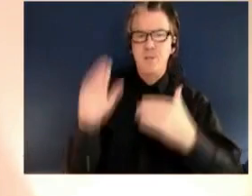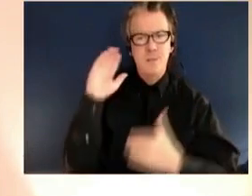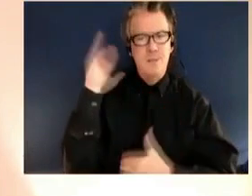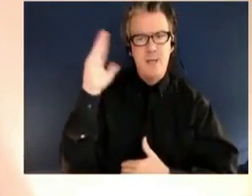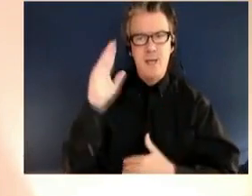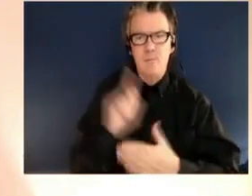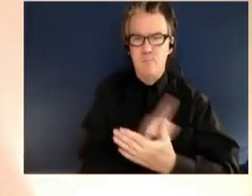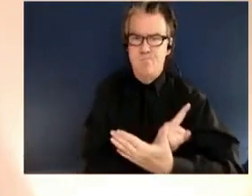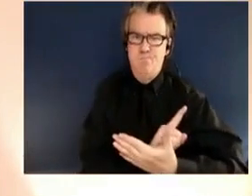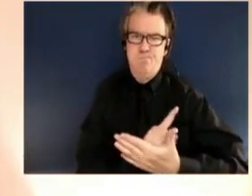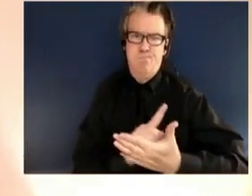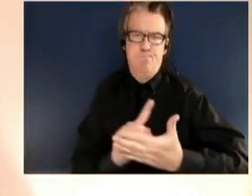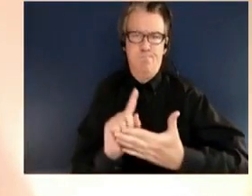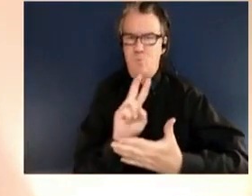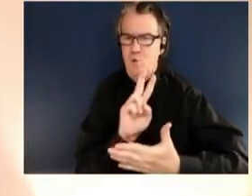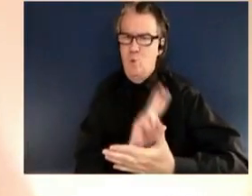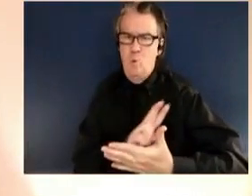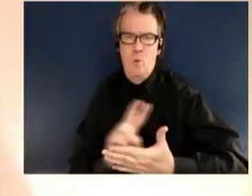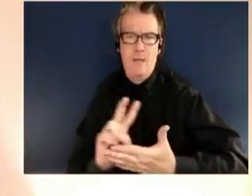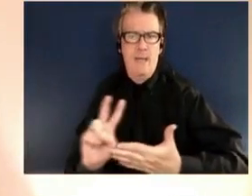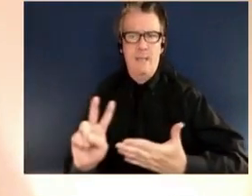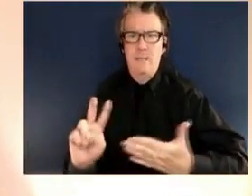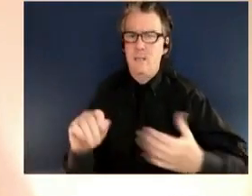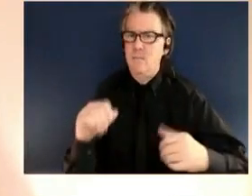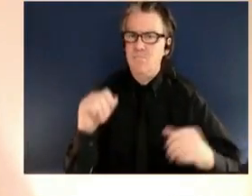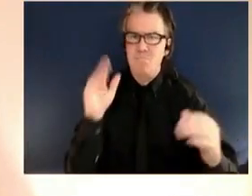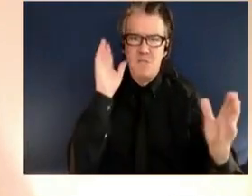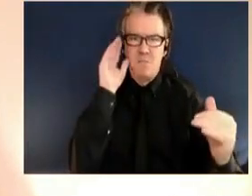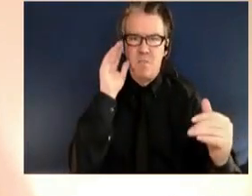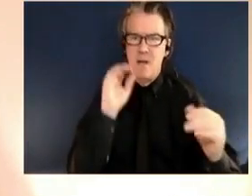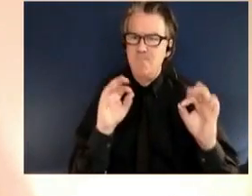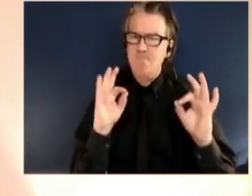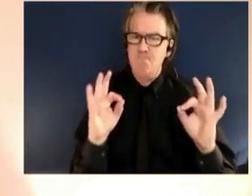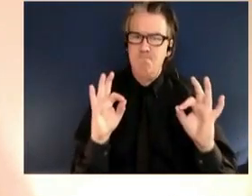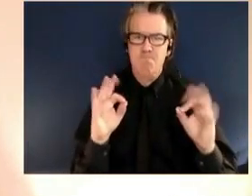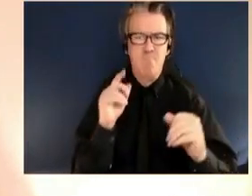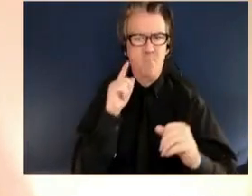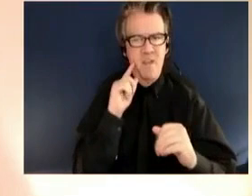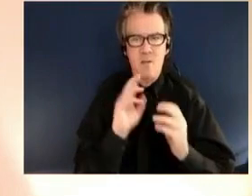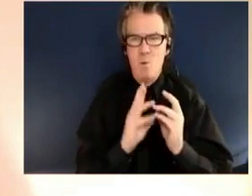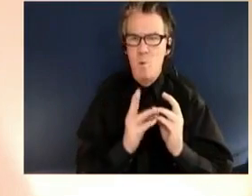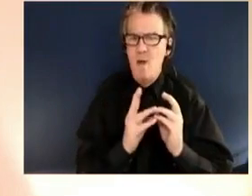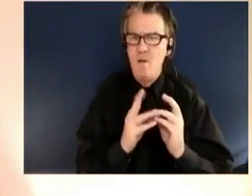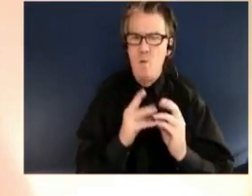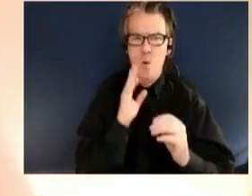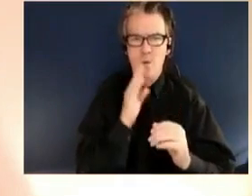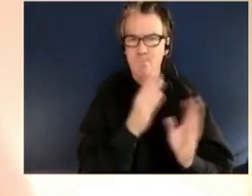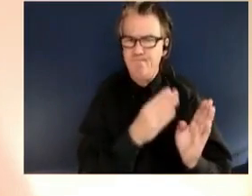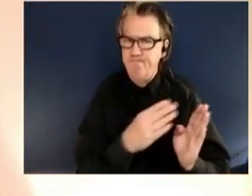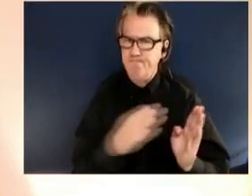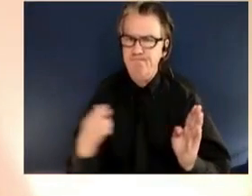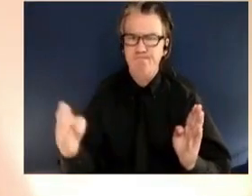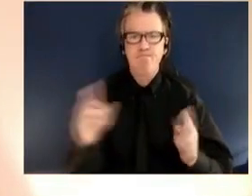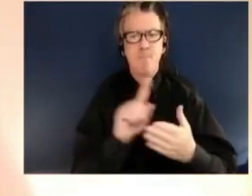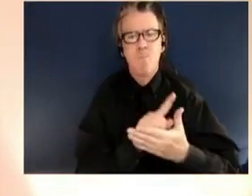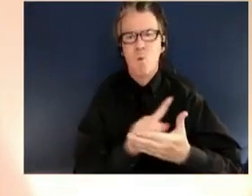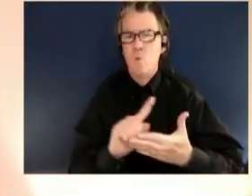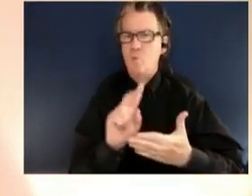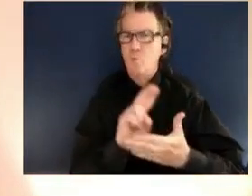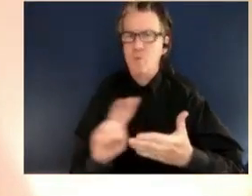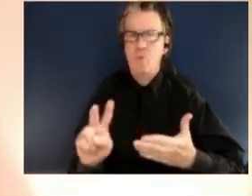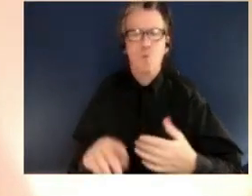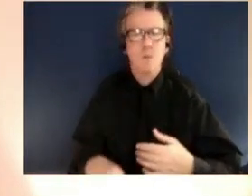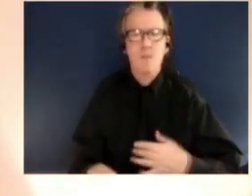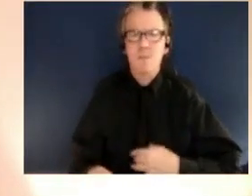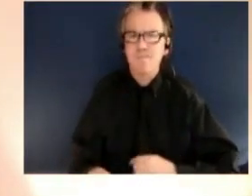monitor the weather every single day, and we're very biased towards looking out.